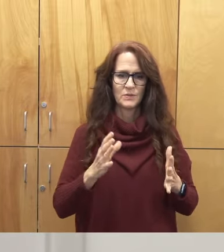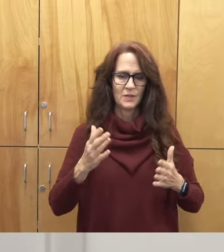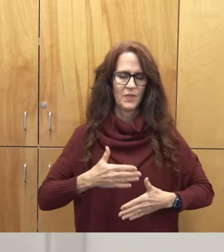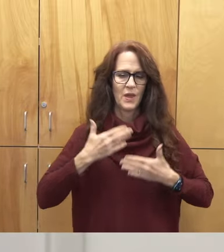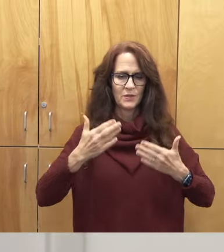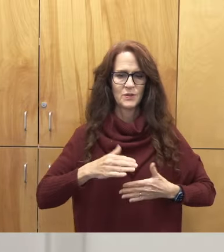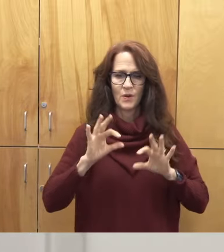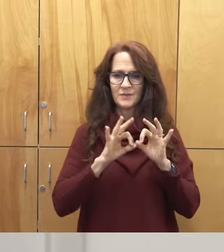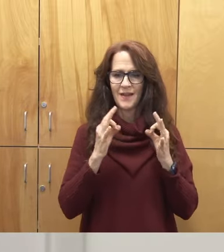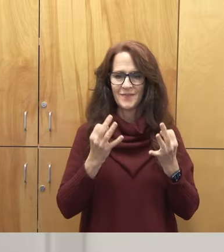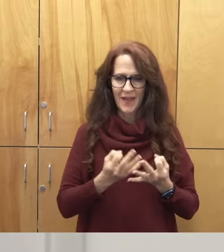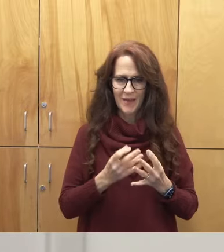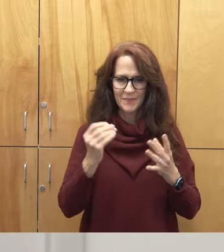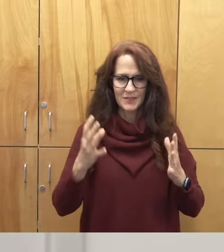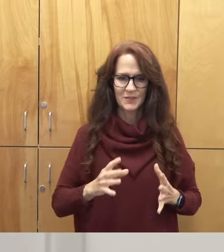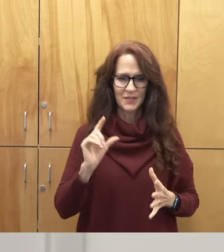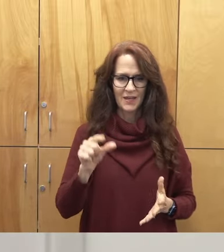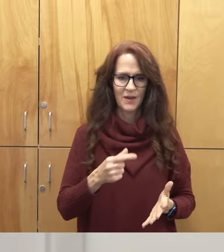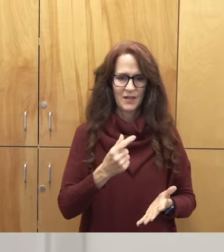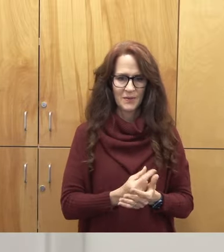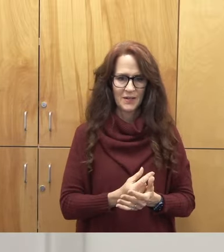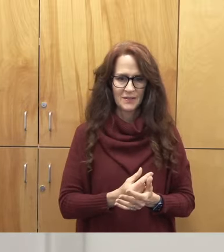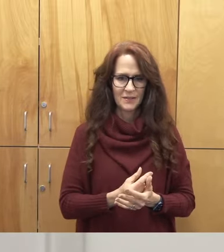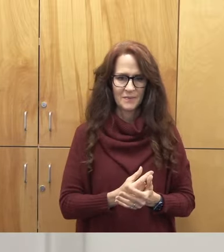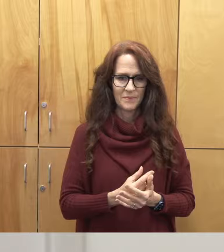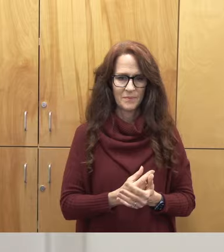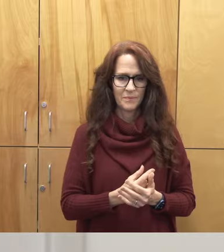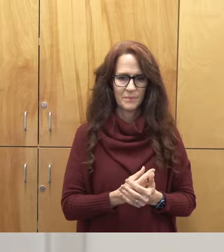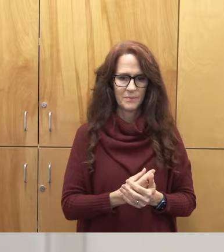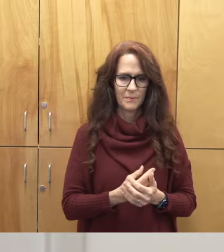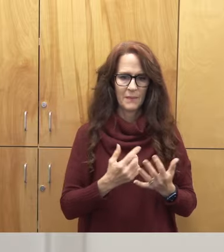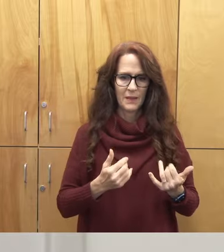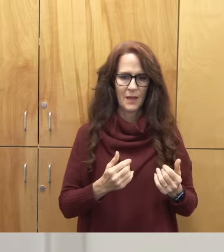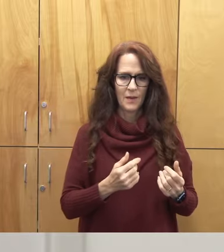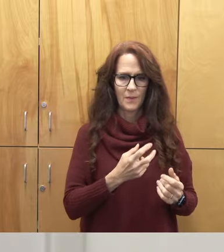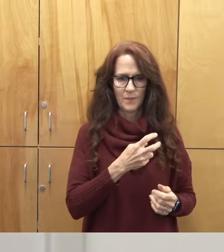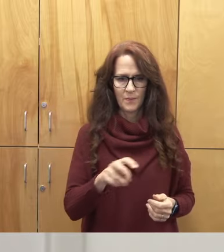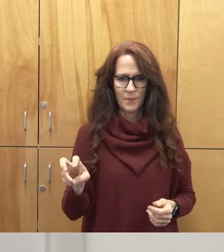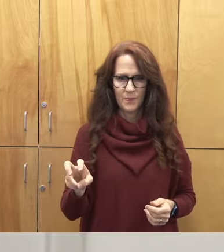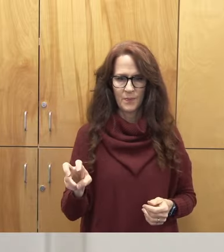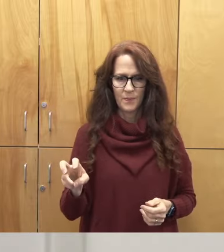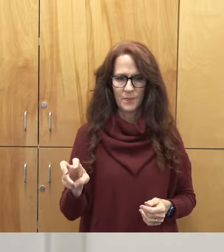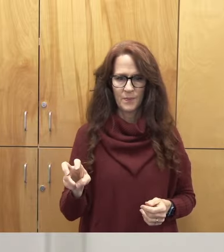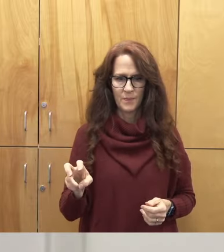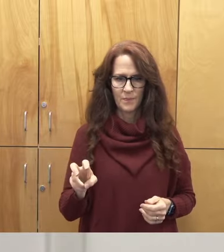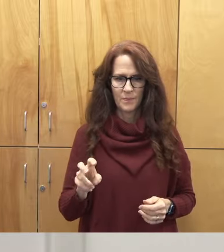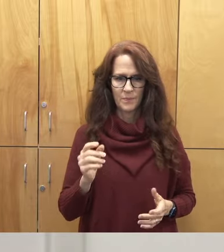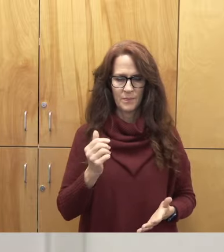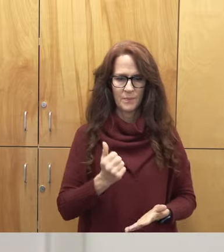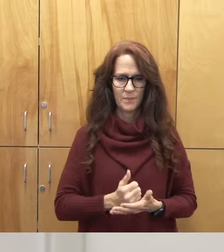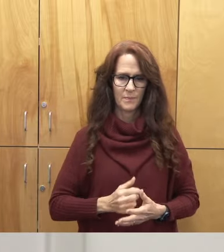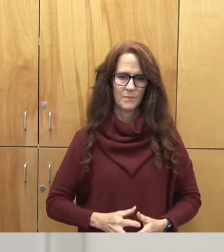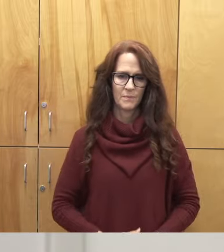of families and students at graduation. So with that in mind, I'll pass it back to you for adjournment.